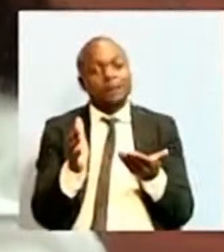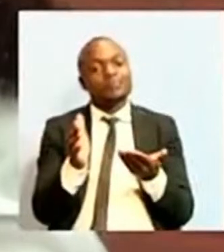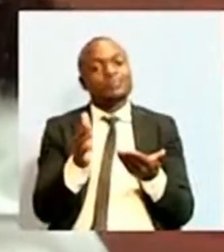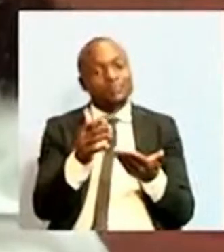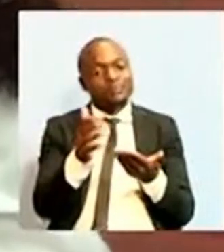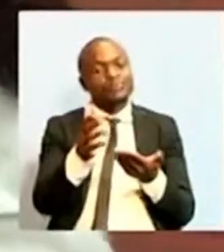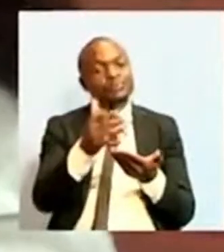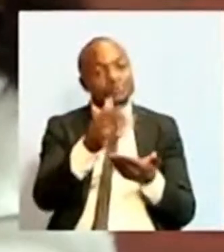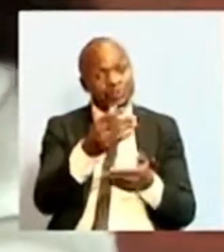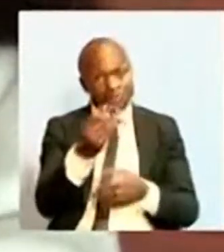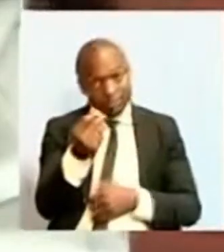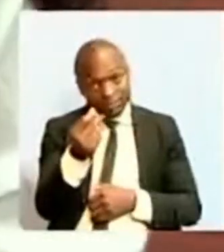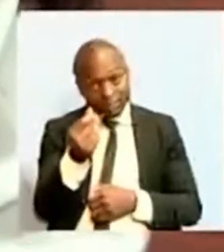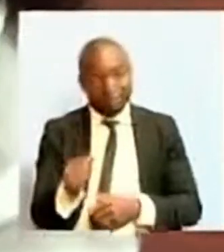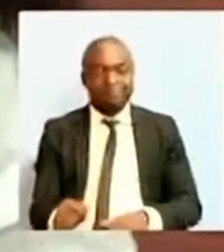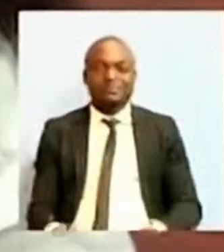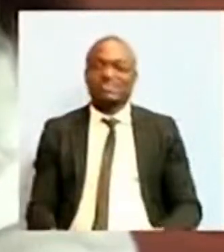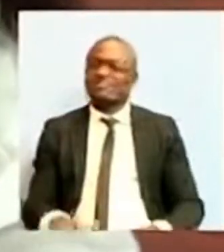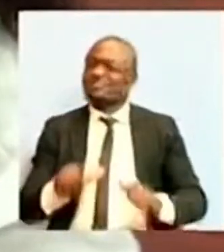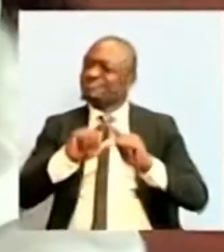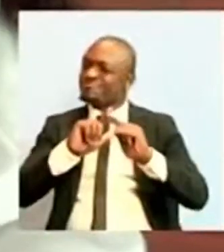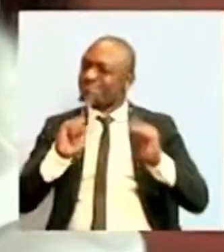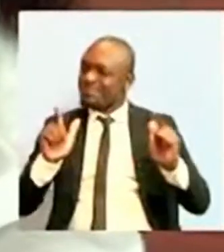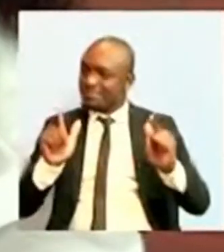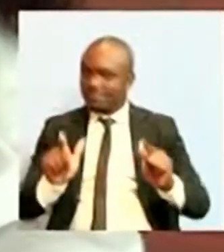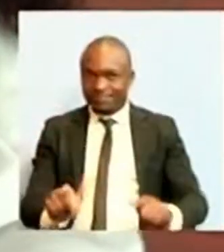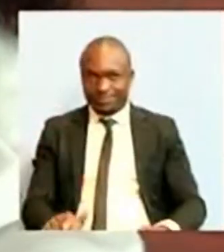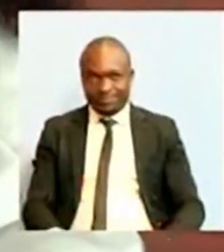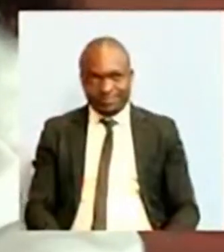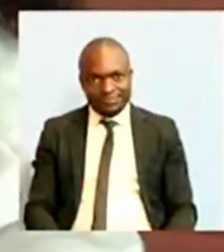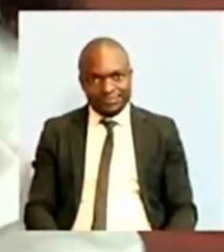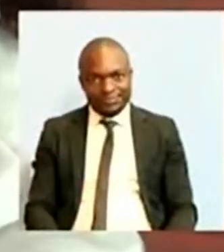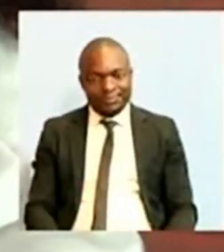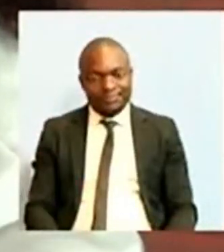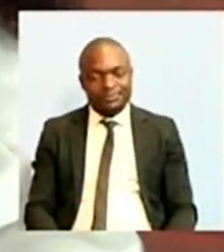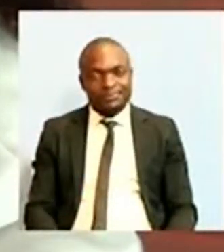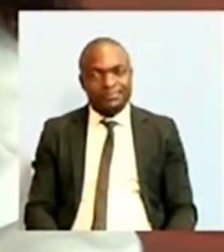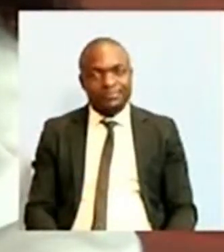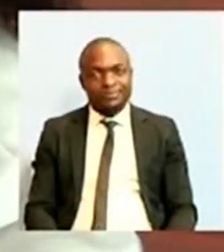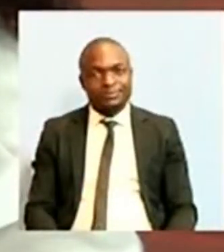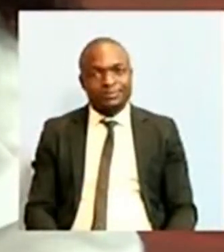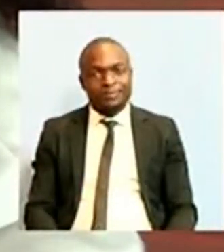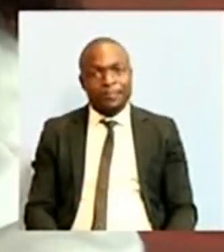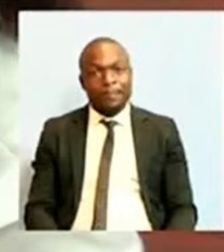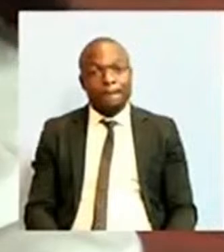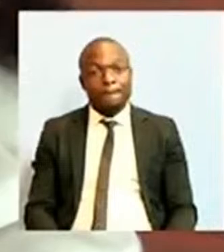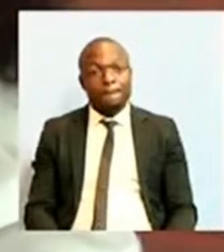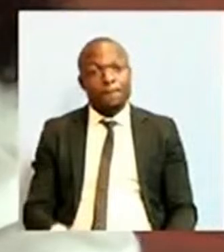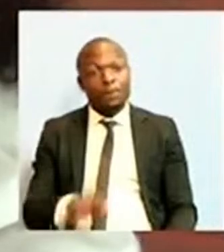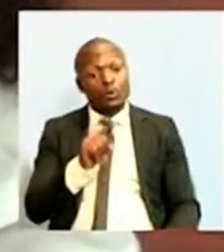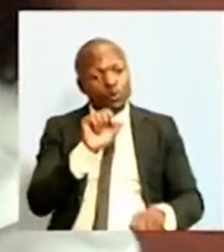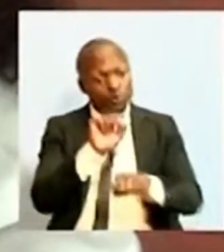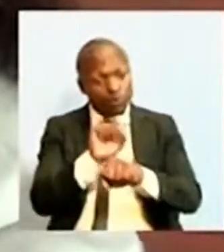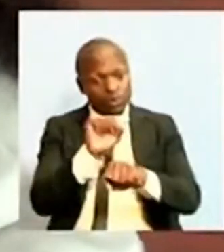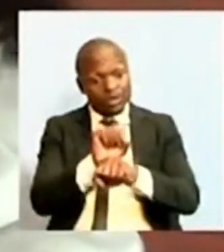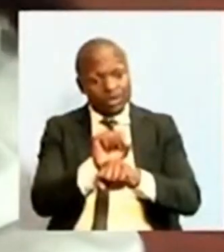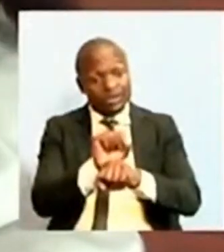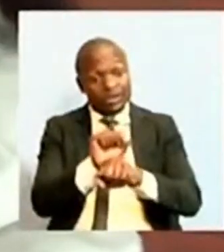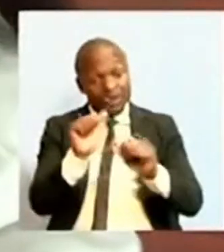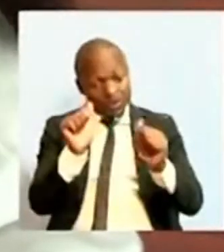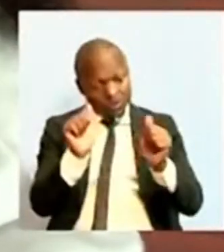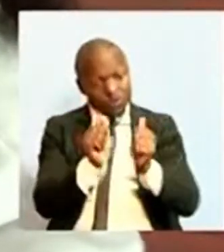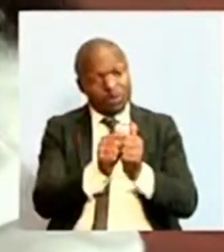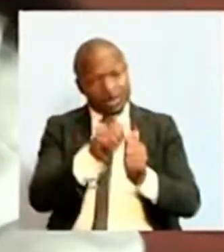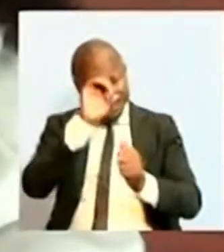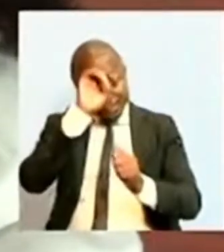of revenue is wide, especially that you are dealing with the mines, and the